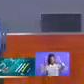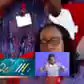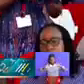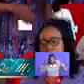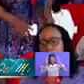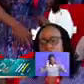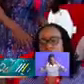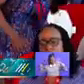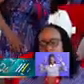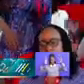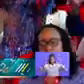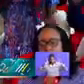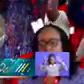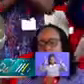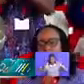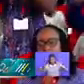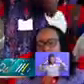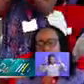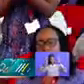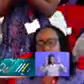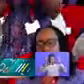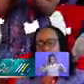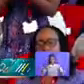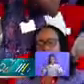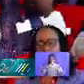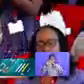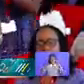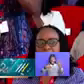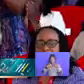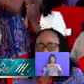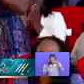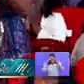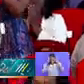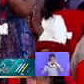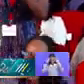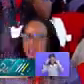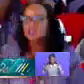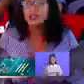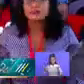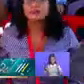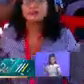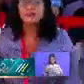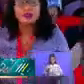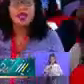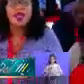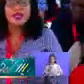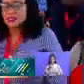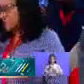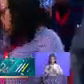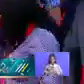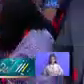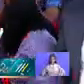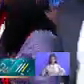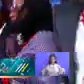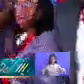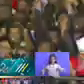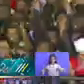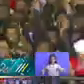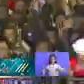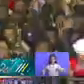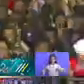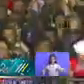Say in the name of Jesus say every evil alter speaking against my